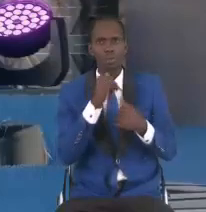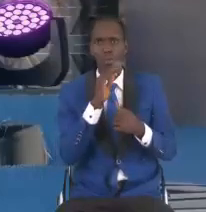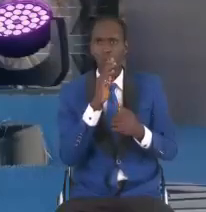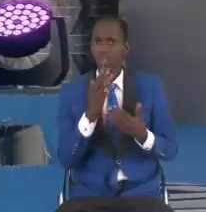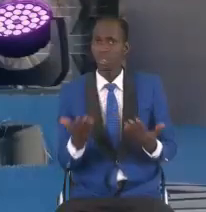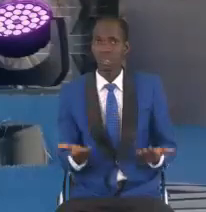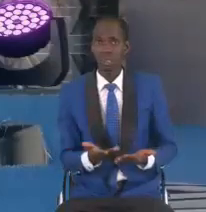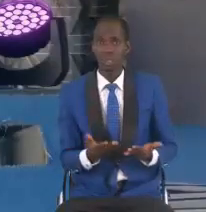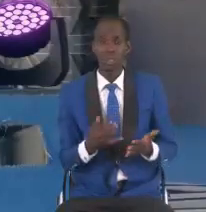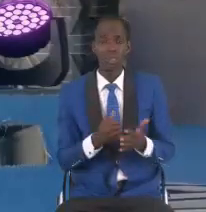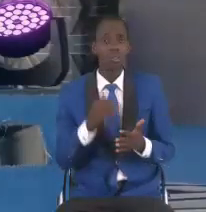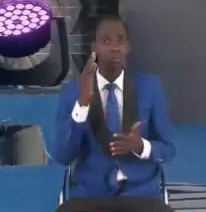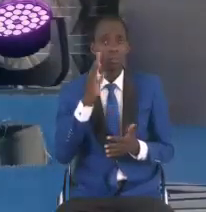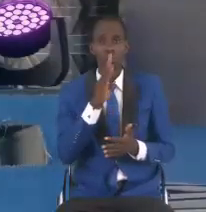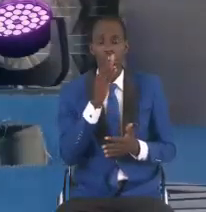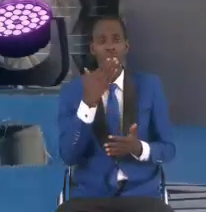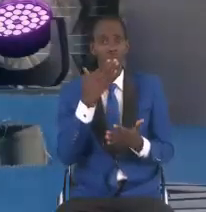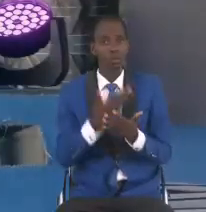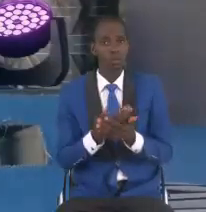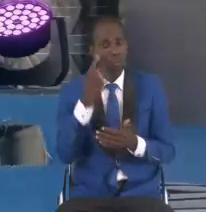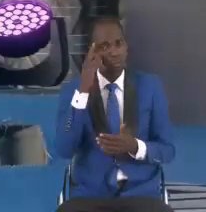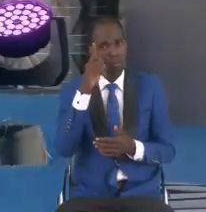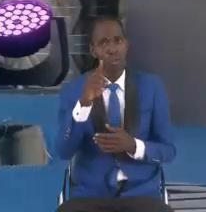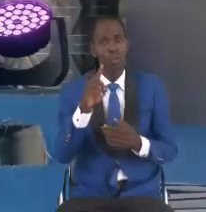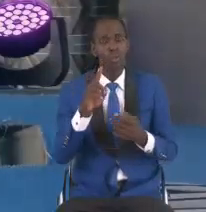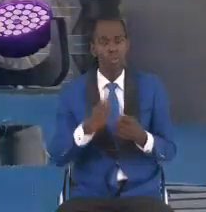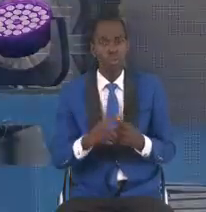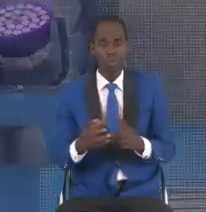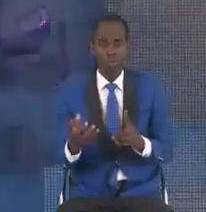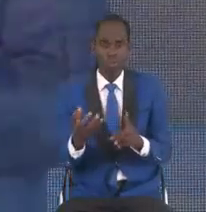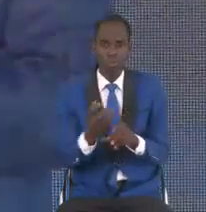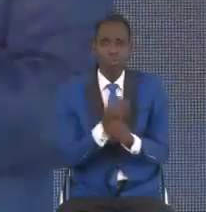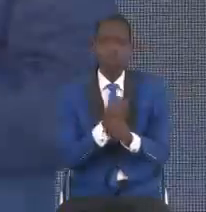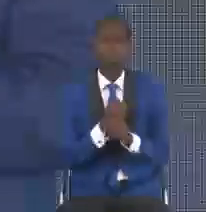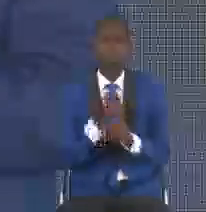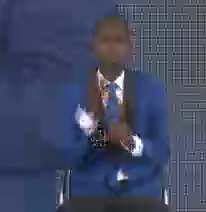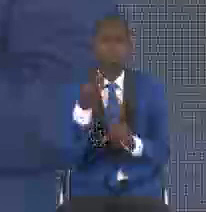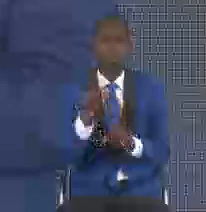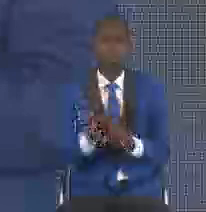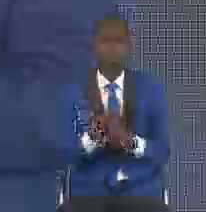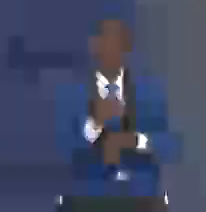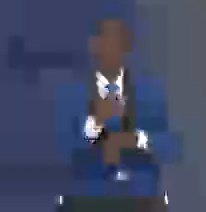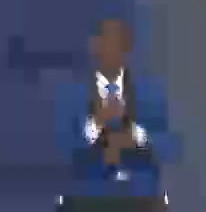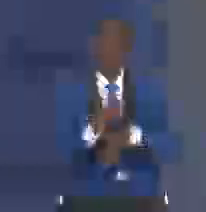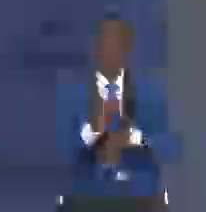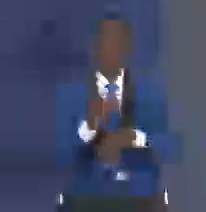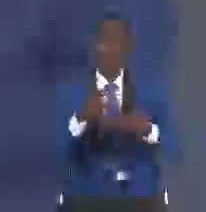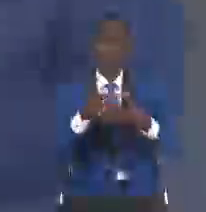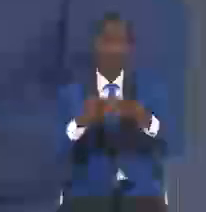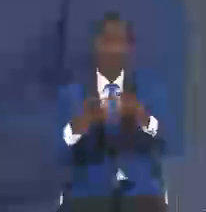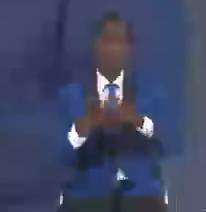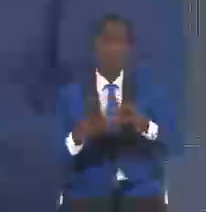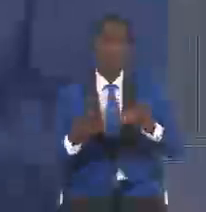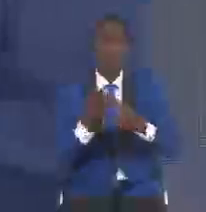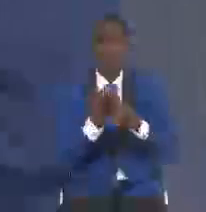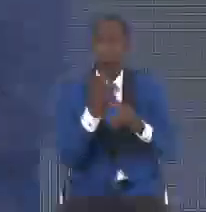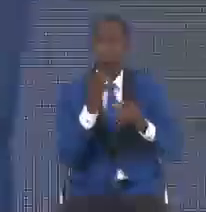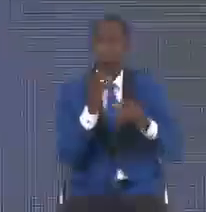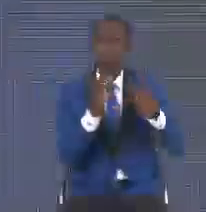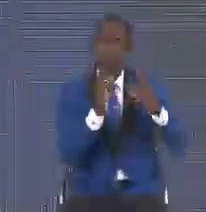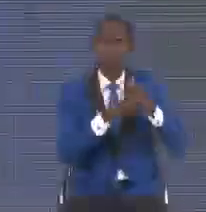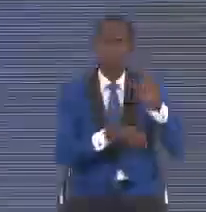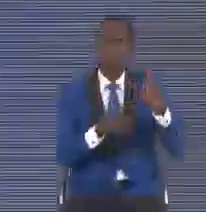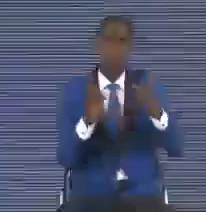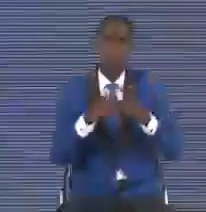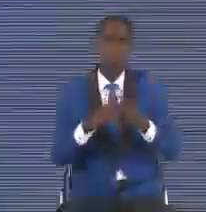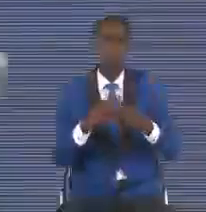for you to lay hold on the messages, because they're in a series together and they will bless your life. Even